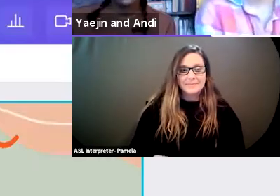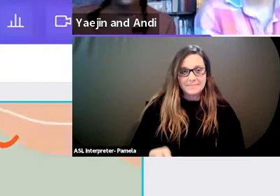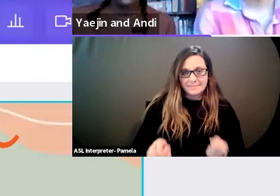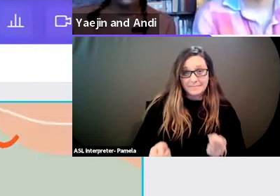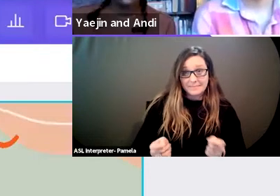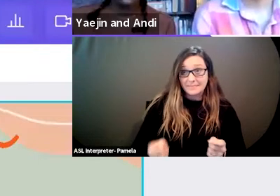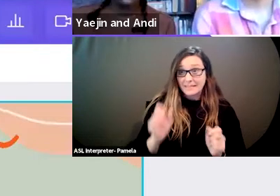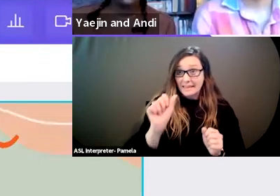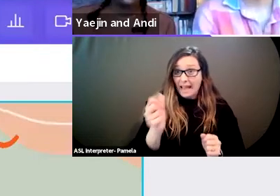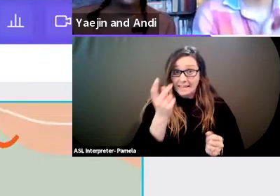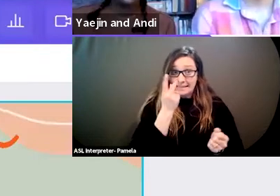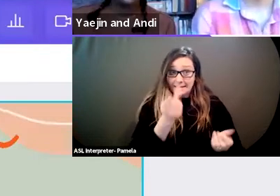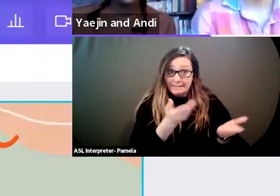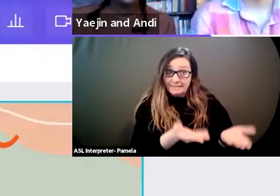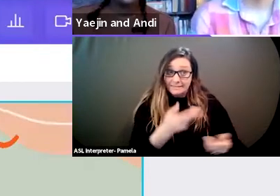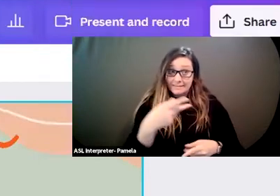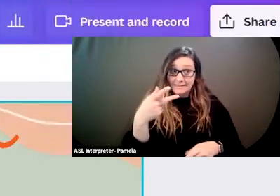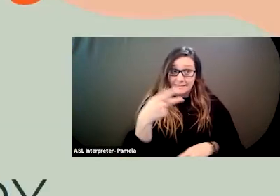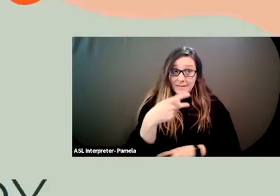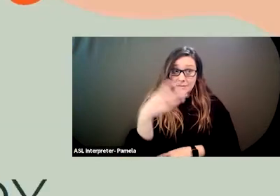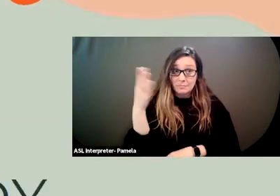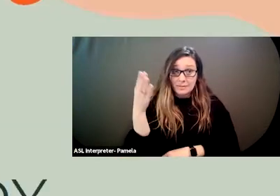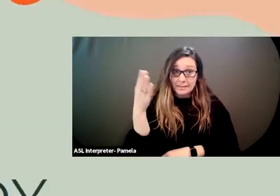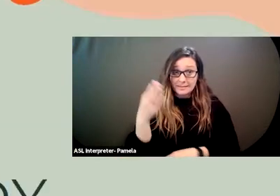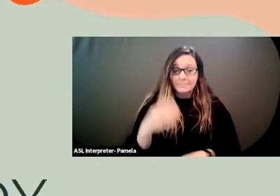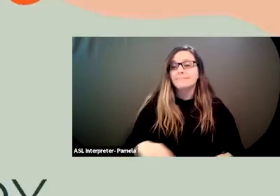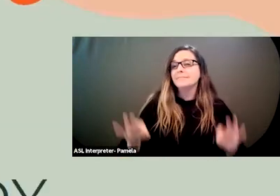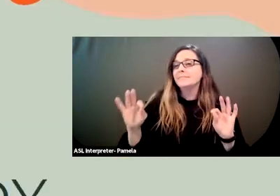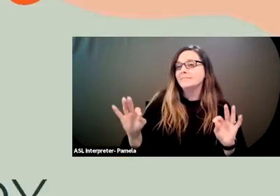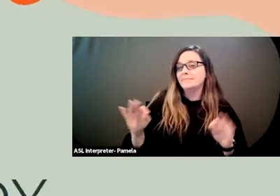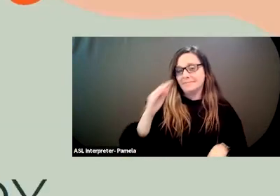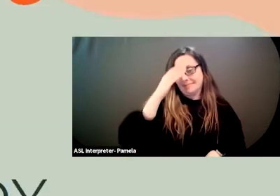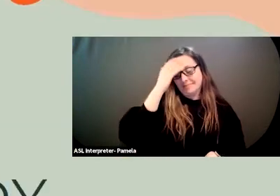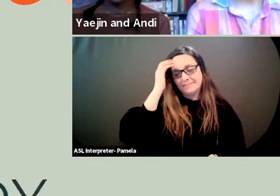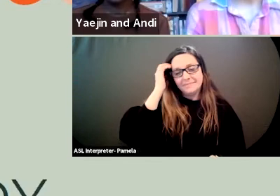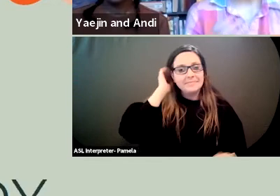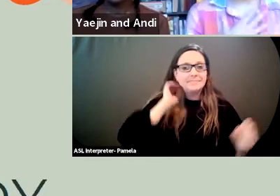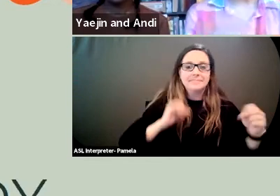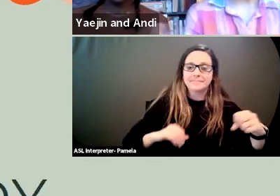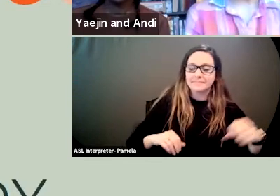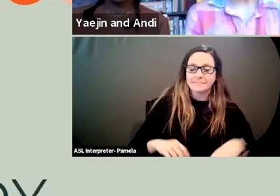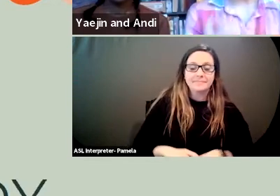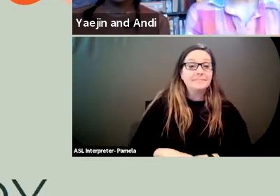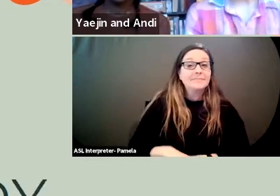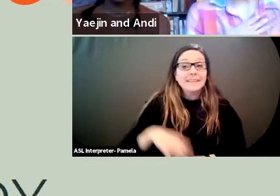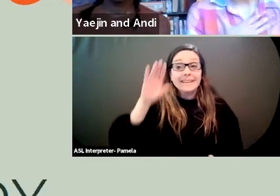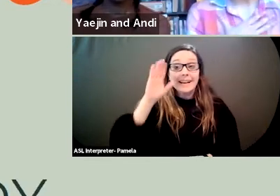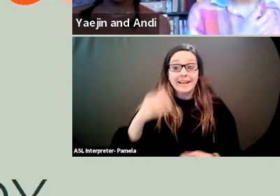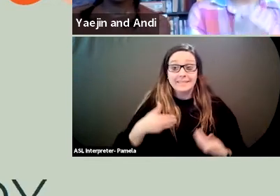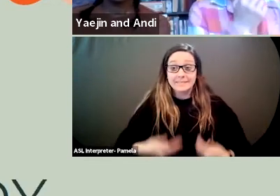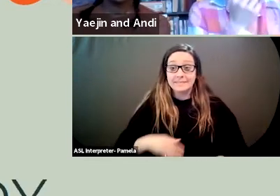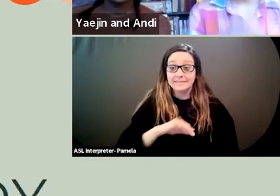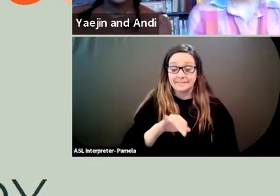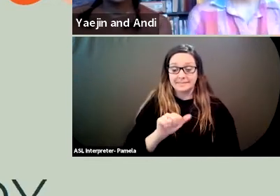Can you see our presentation? Yes. Okay, thank you. Okay, so hi. Once again, I'm